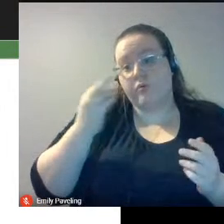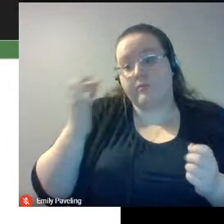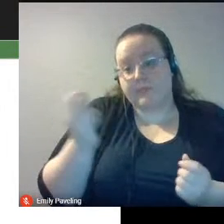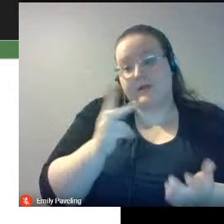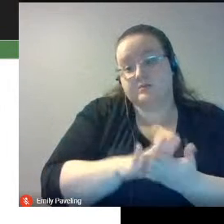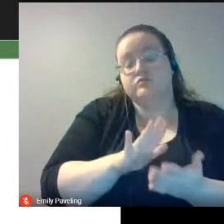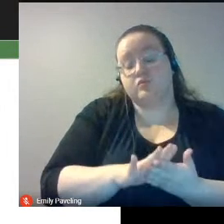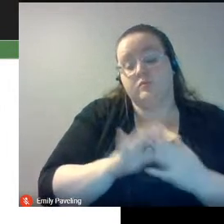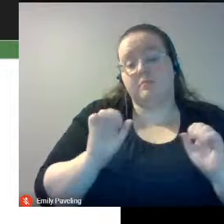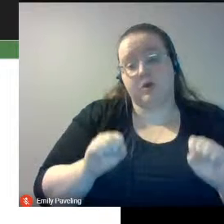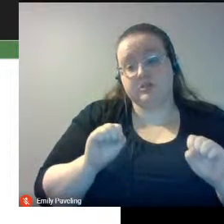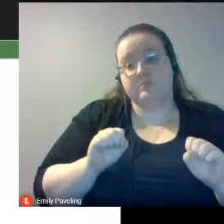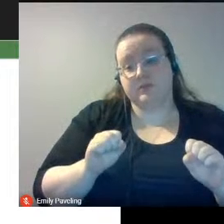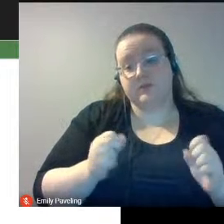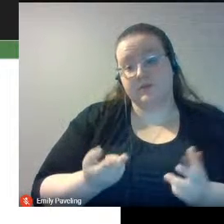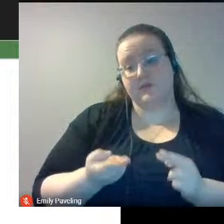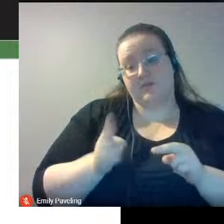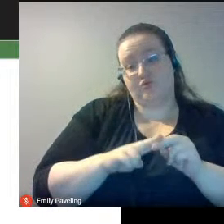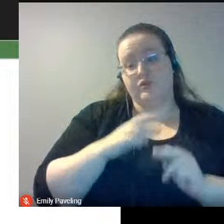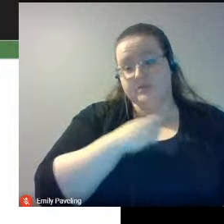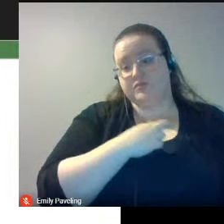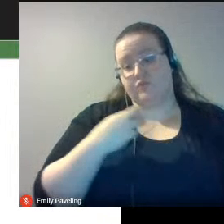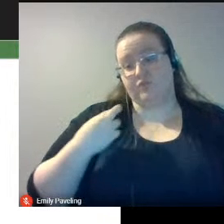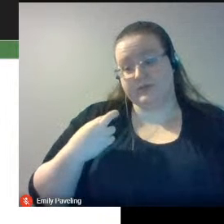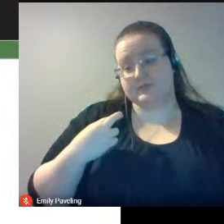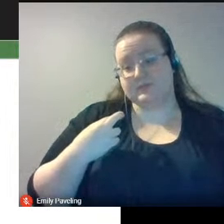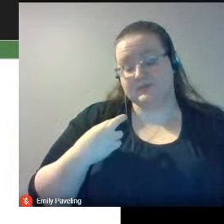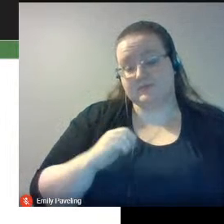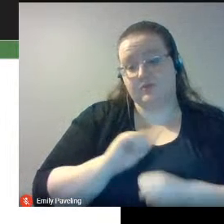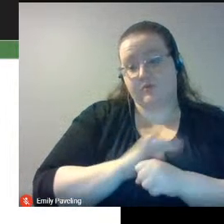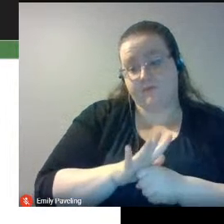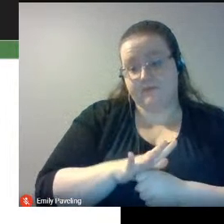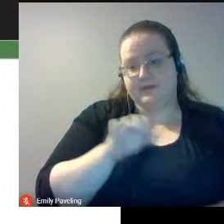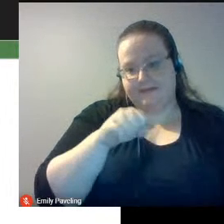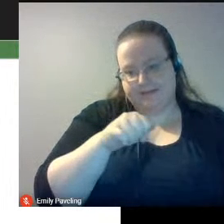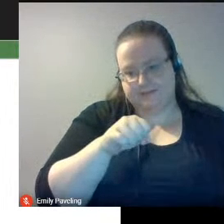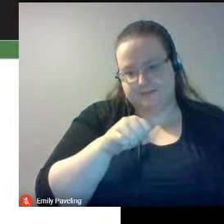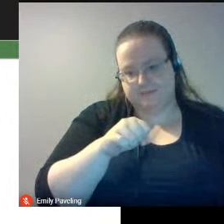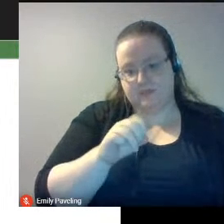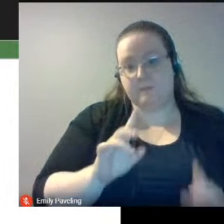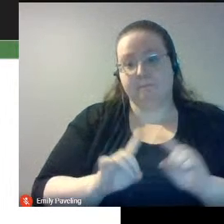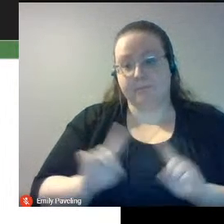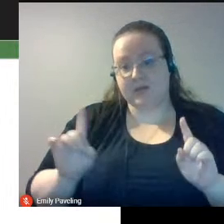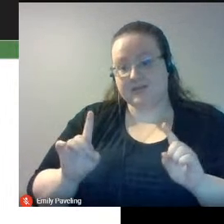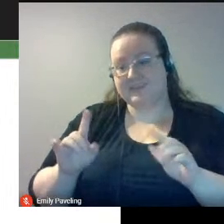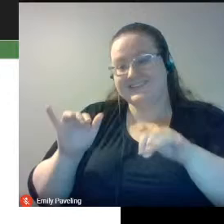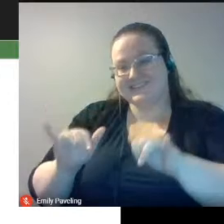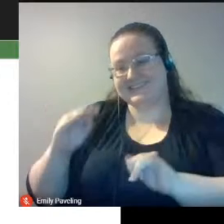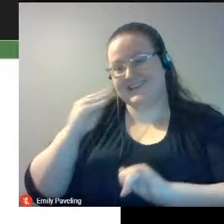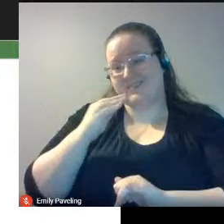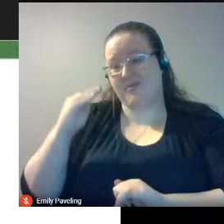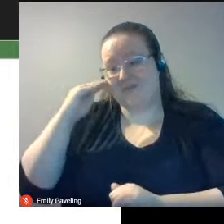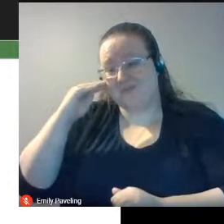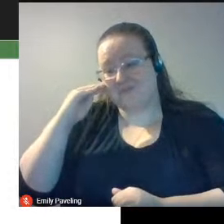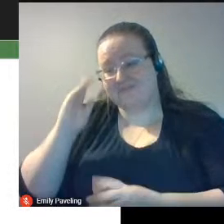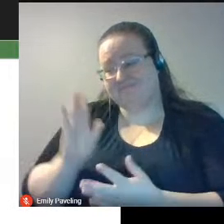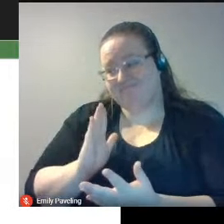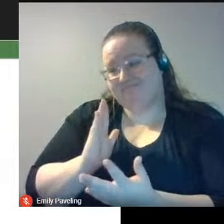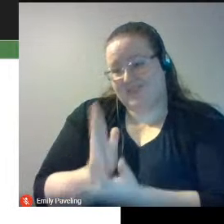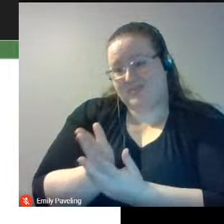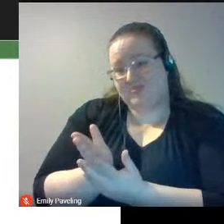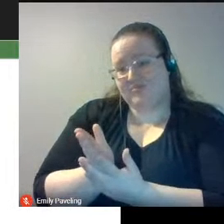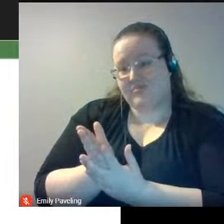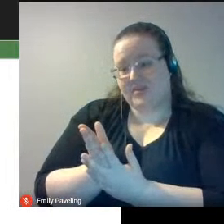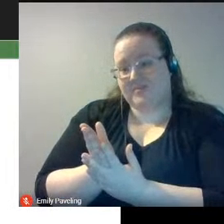On the other hand, keeping your children at home may increase the risk of interrupting their social, emotional, and developmental